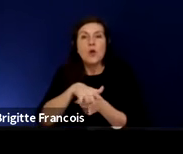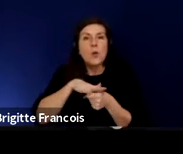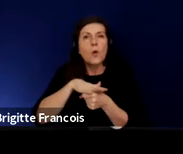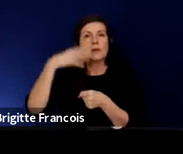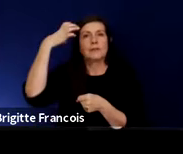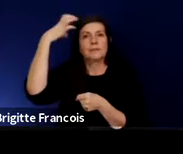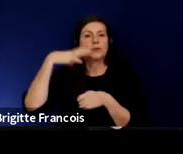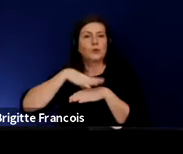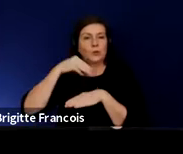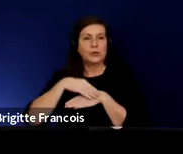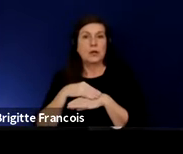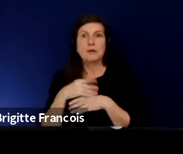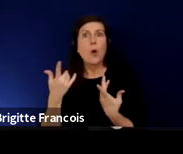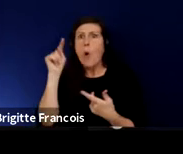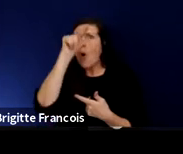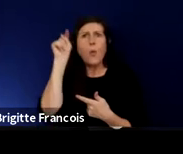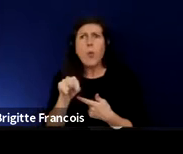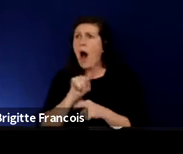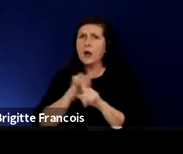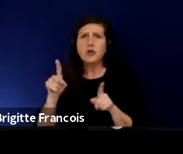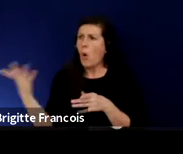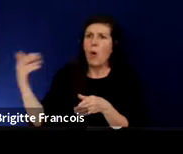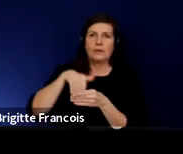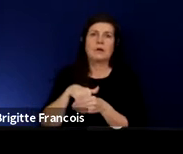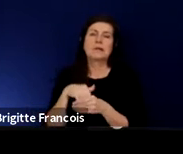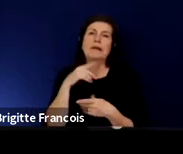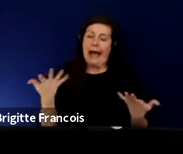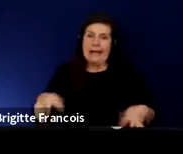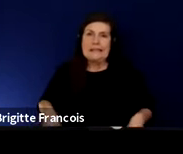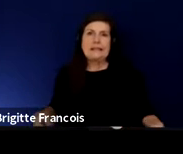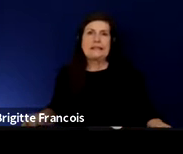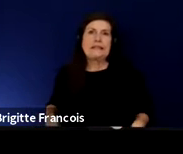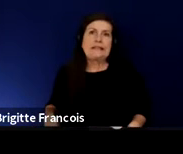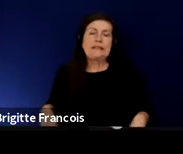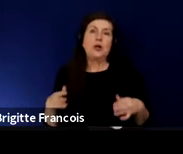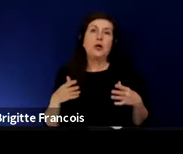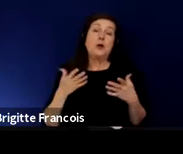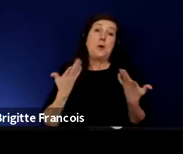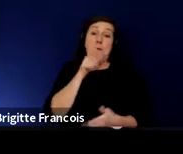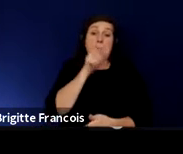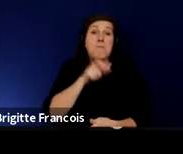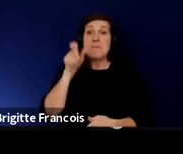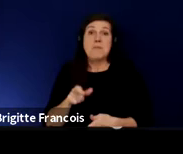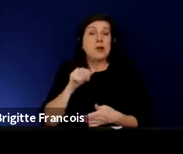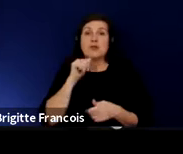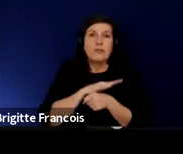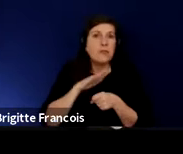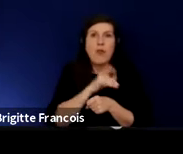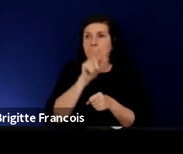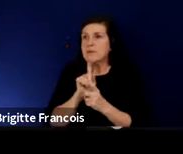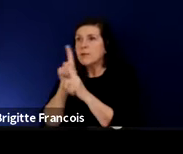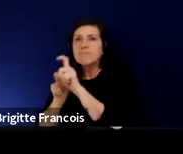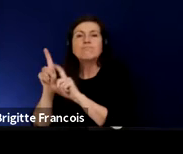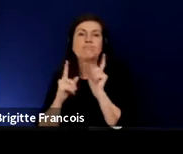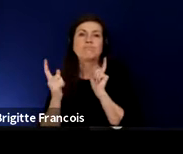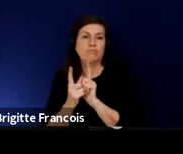aren't users involved, the main reasons were resources. So that could be human resources or money or any other resources.